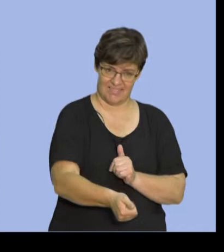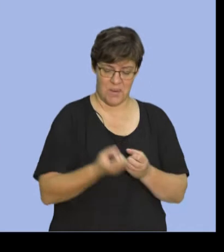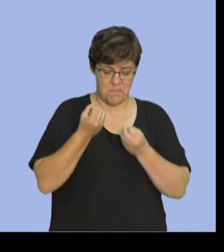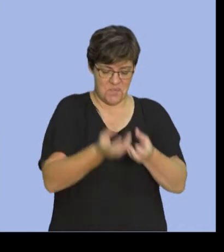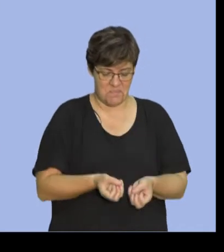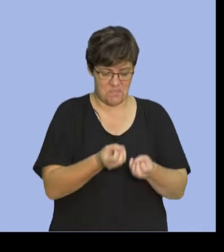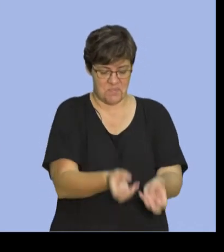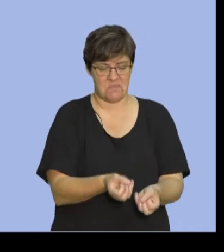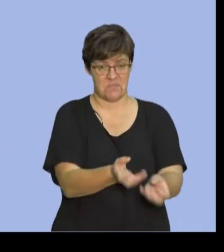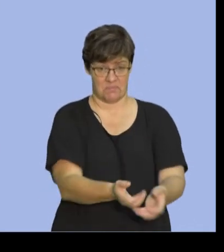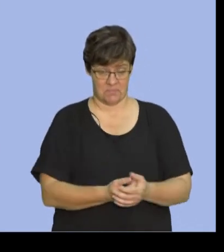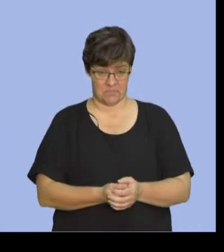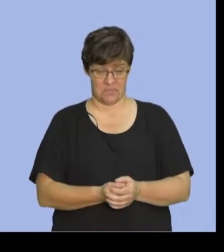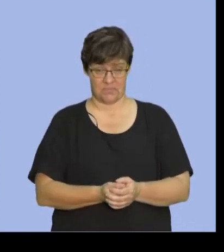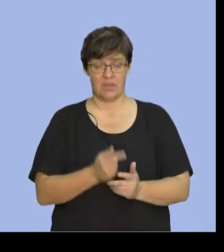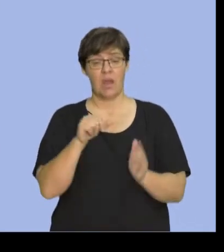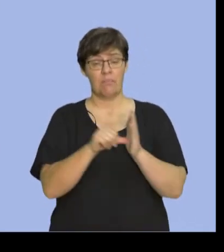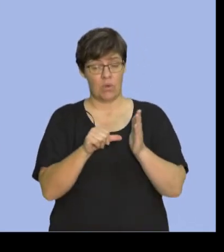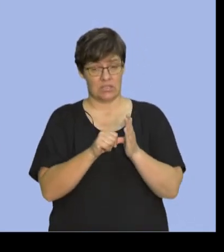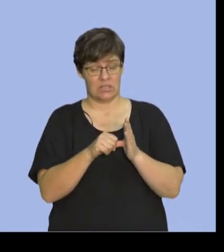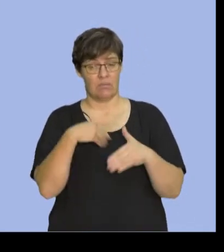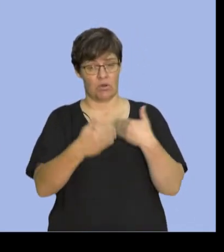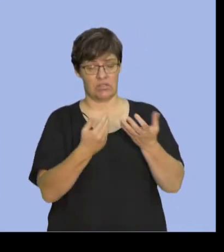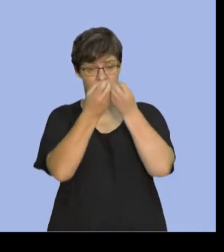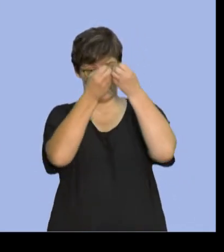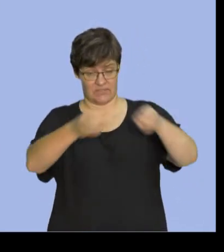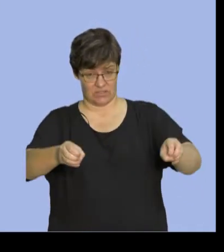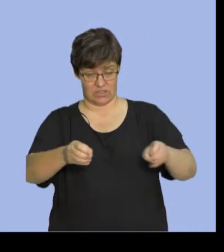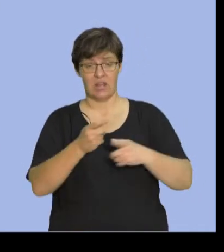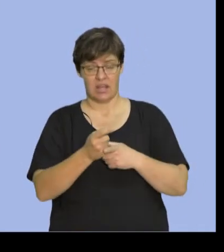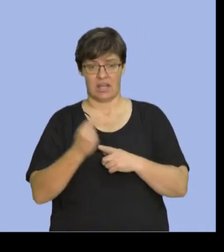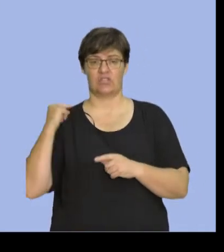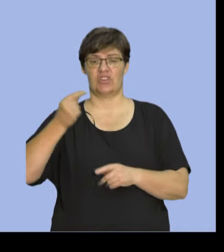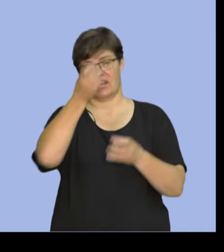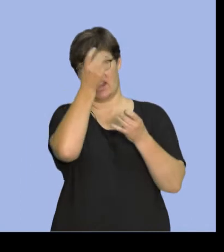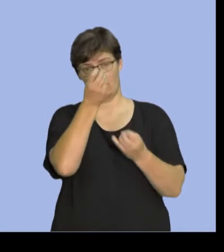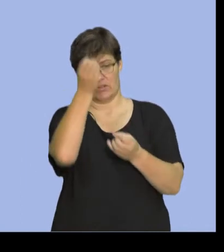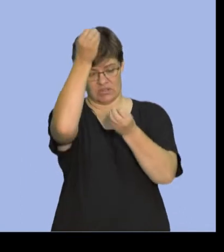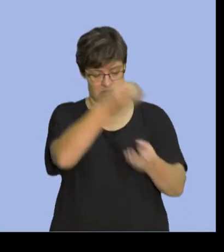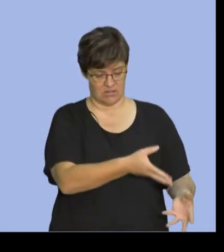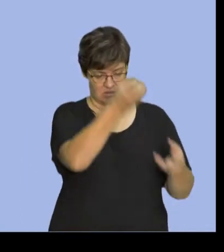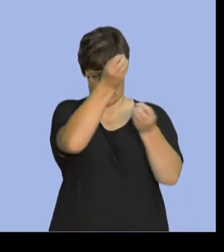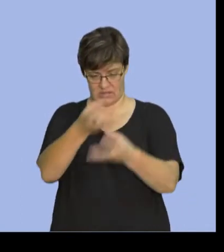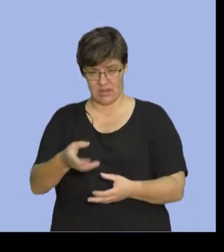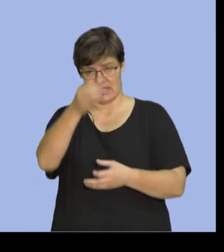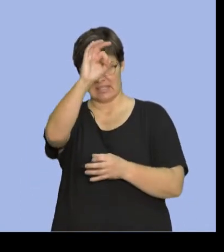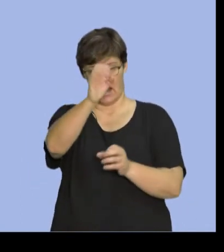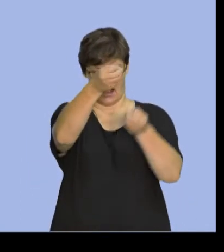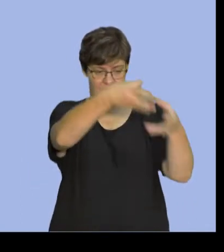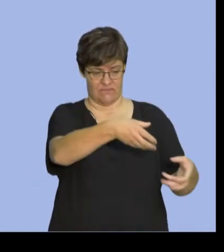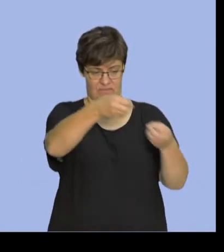next. So important in the process of cell division is the genetic information being passed from one cell to the